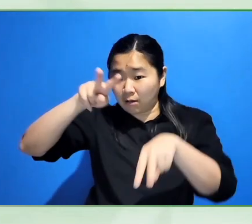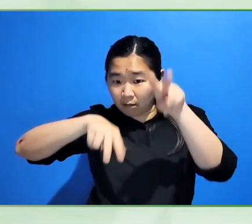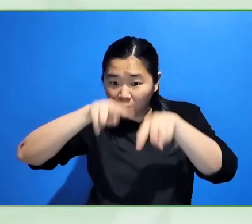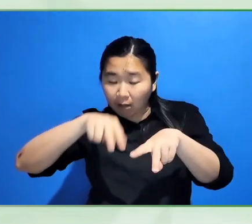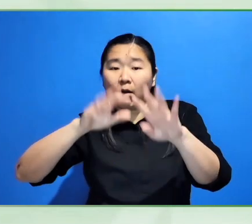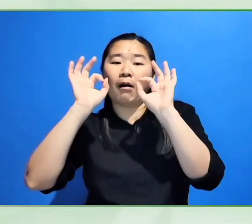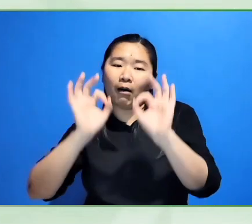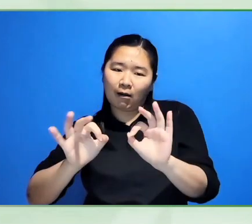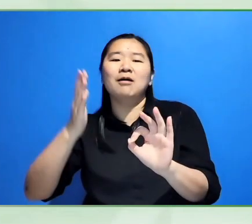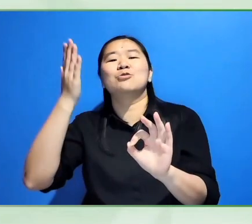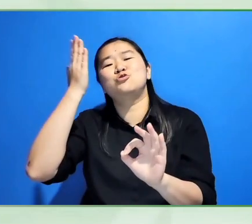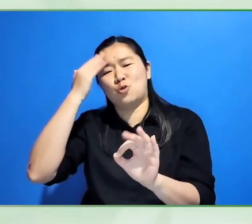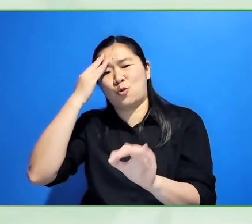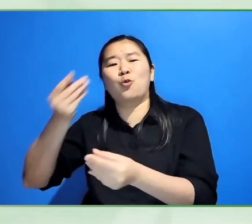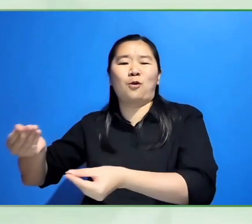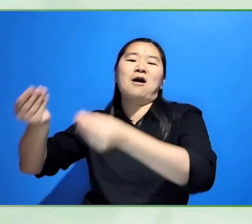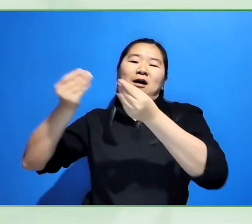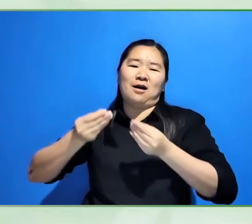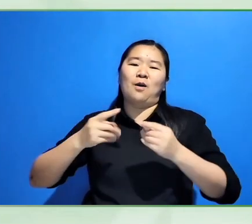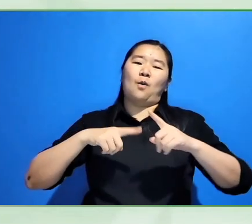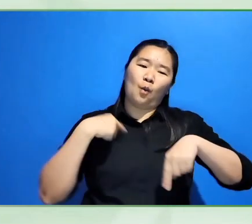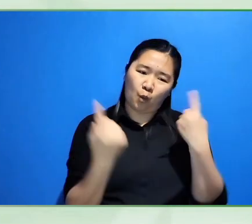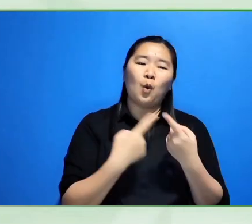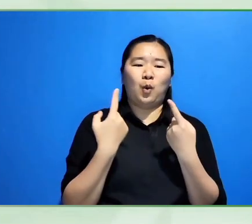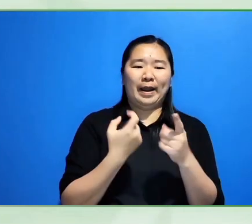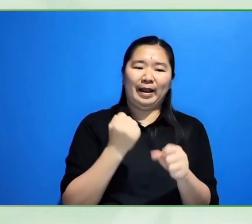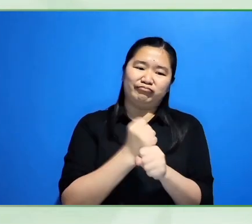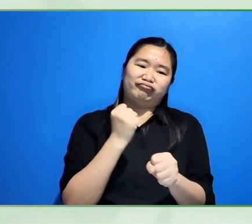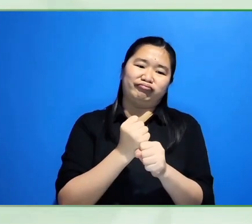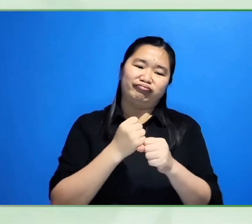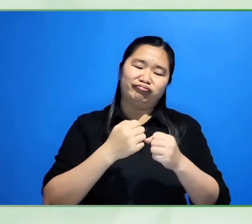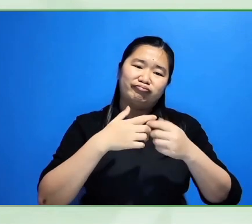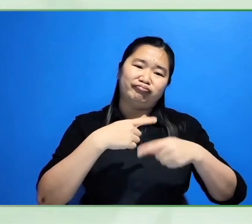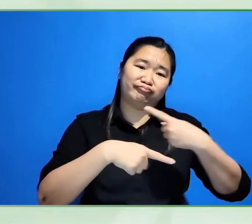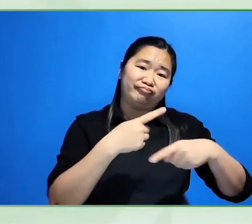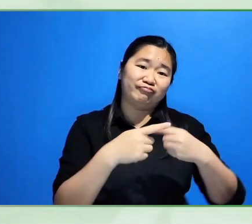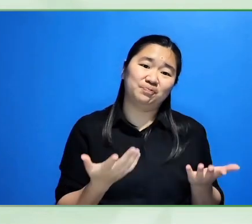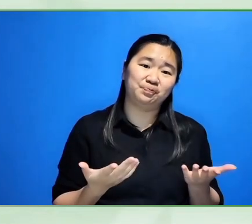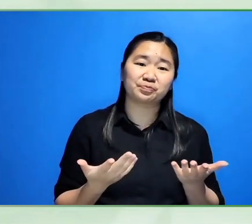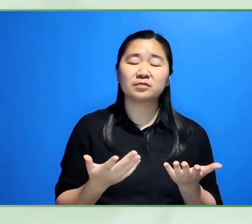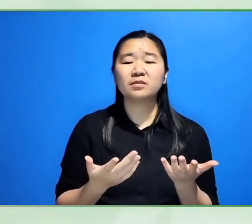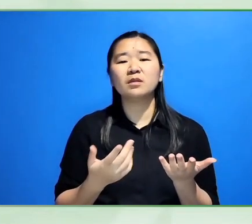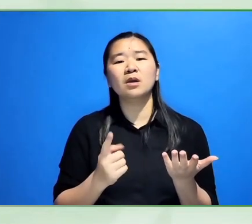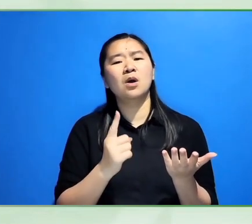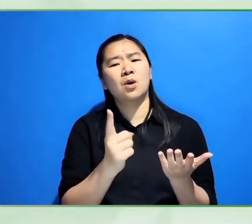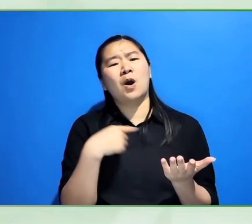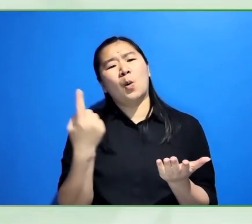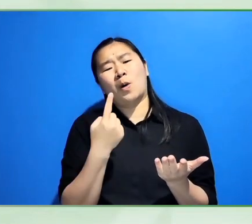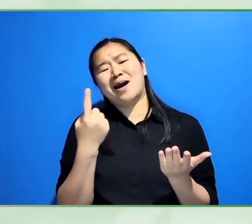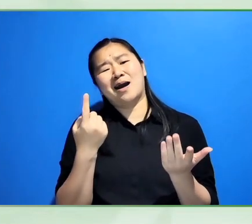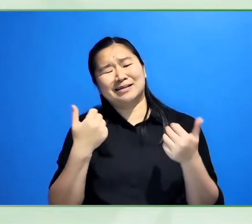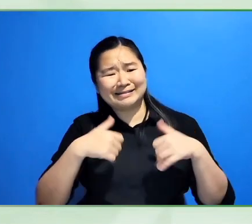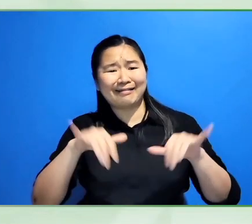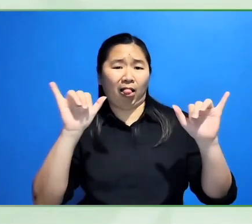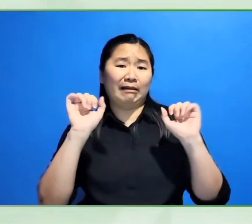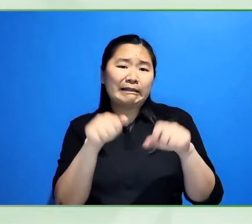investment. So a couple of 3D printers, 3D scanners, even with iPhones, iPhone 11 is the minimum, and you can start making